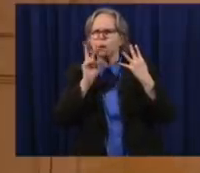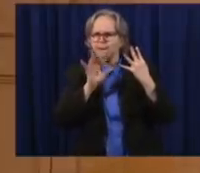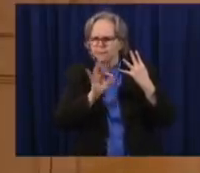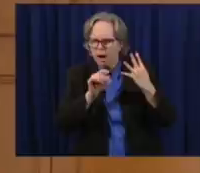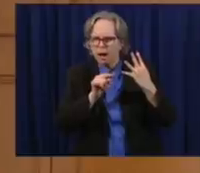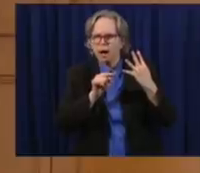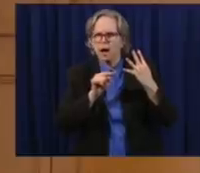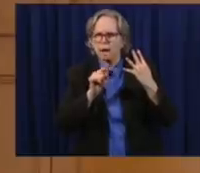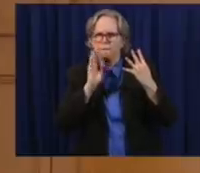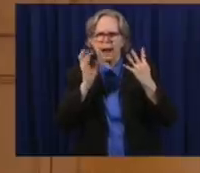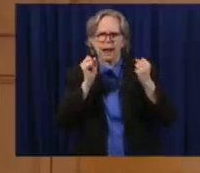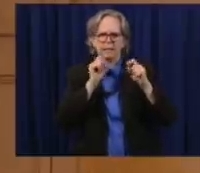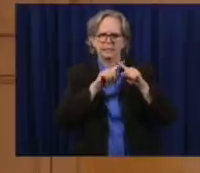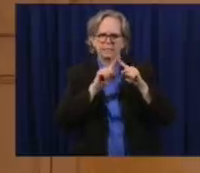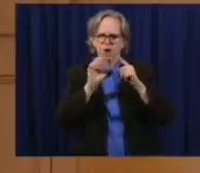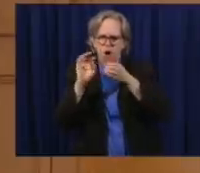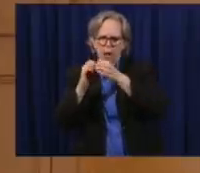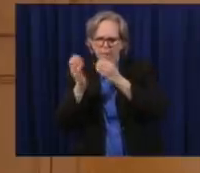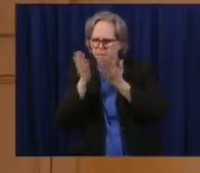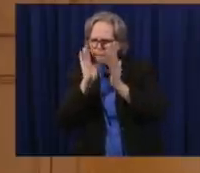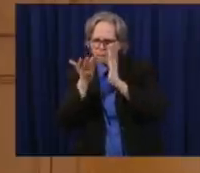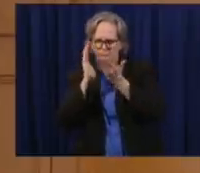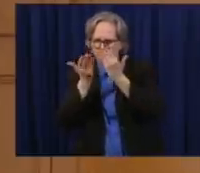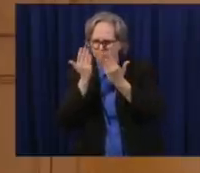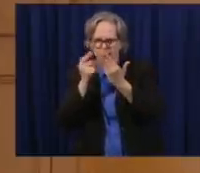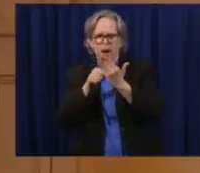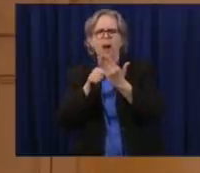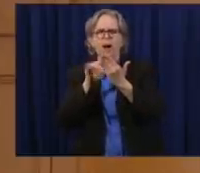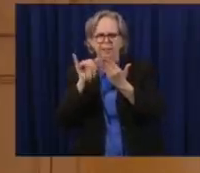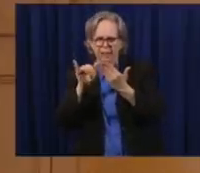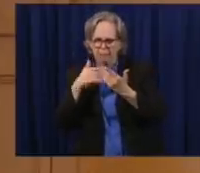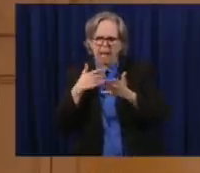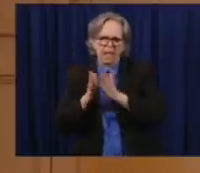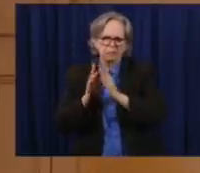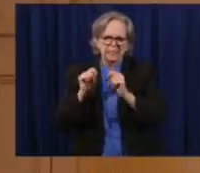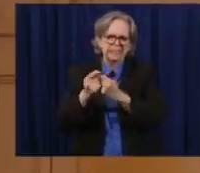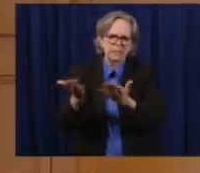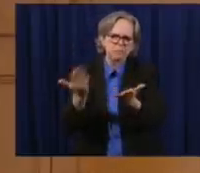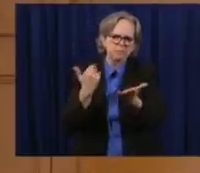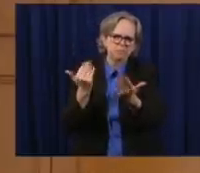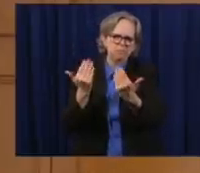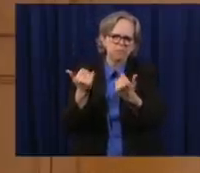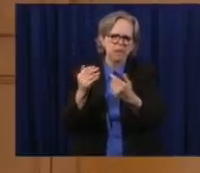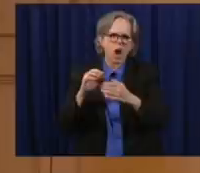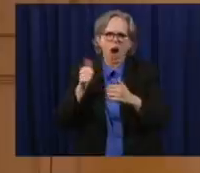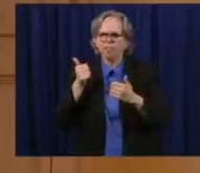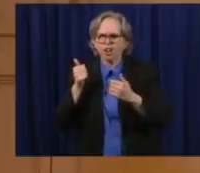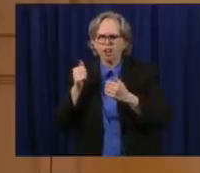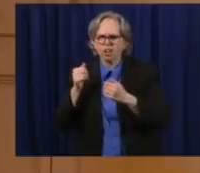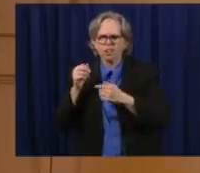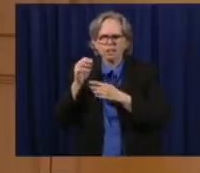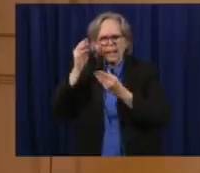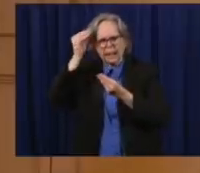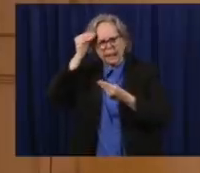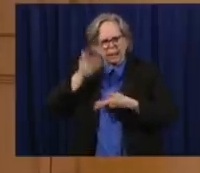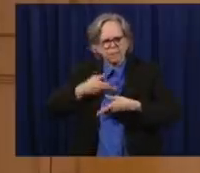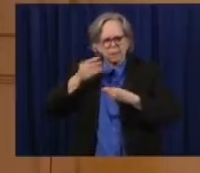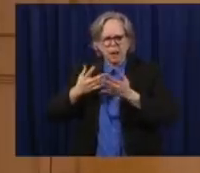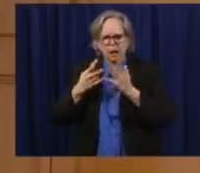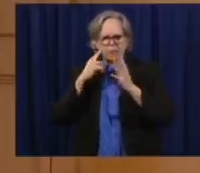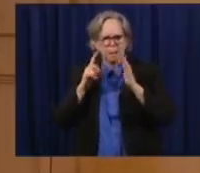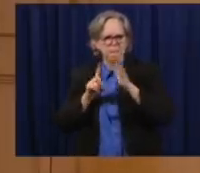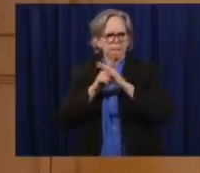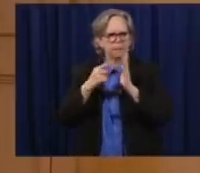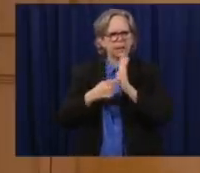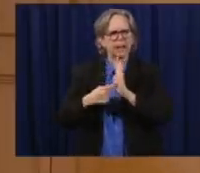numbers. I've asked my team to kind of dig even deeper and say what other indicators could we have. You saw some in the president's.